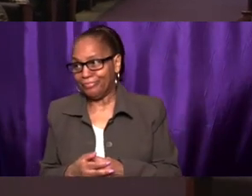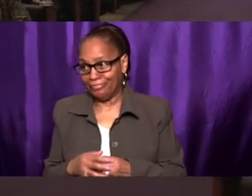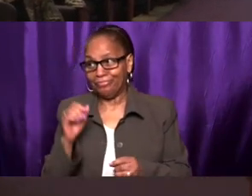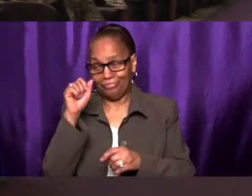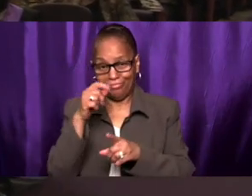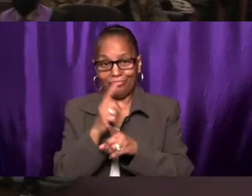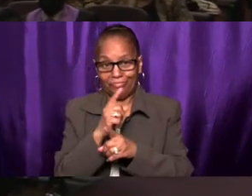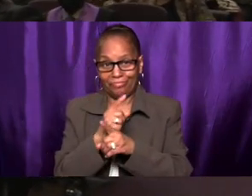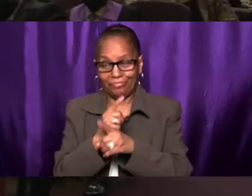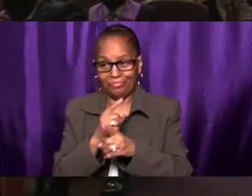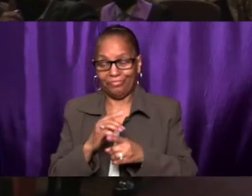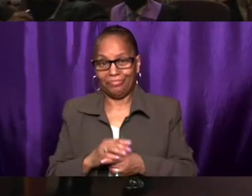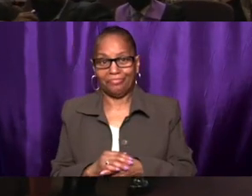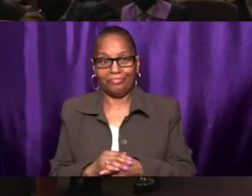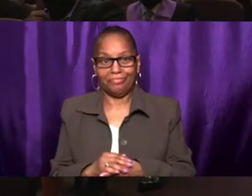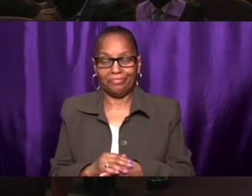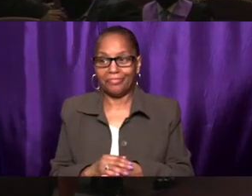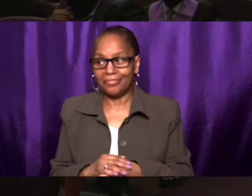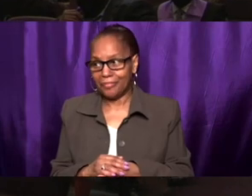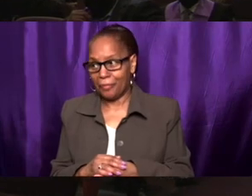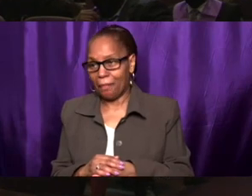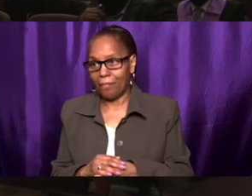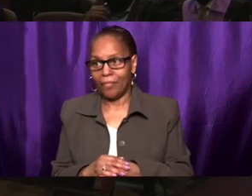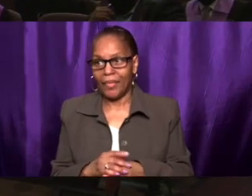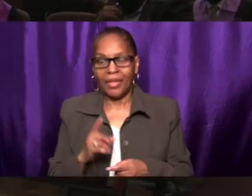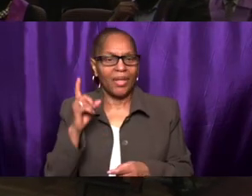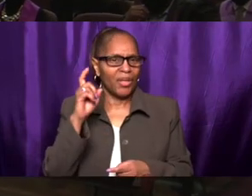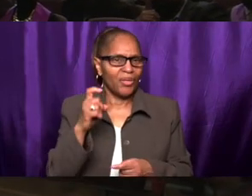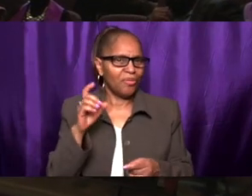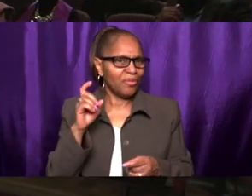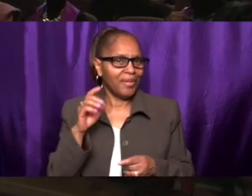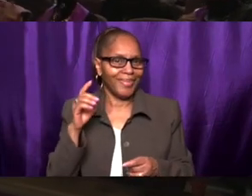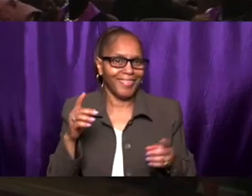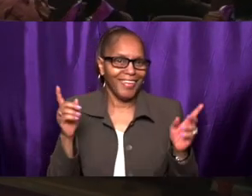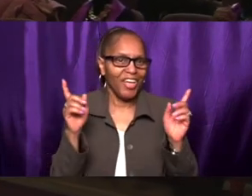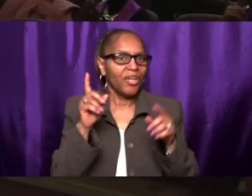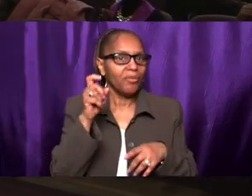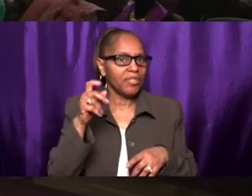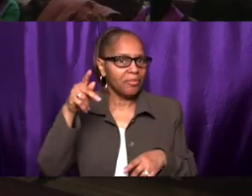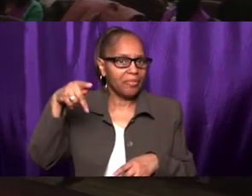I'm gonna go on. It's 11:28. No. You must be Pentecostal too.